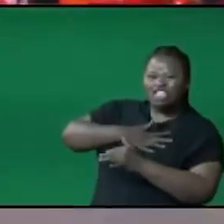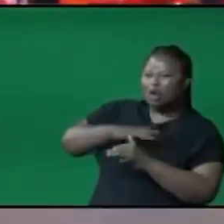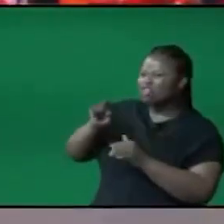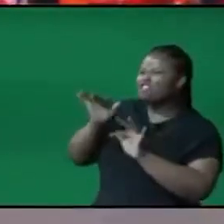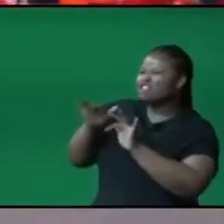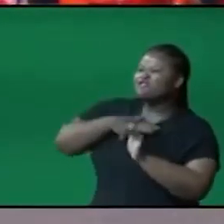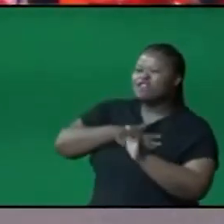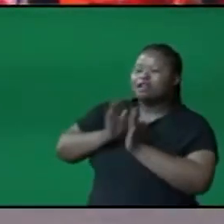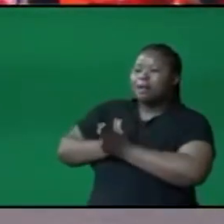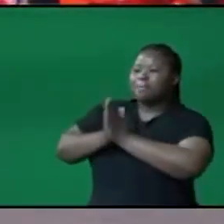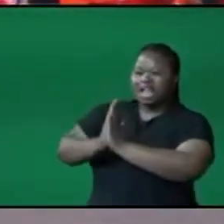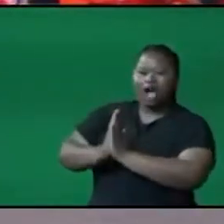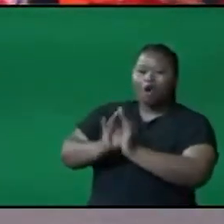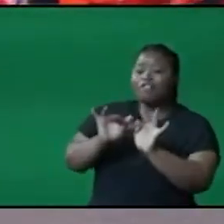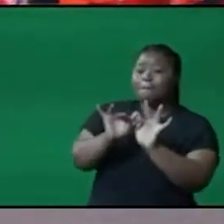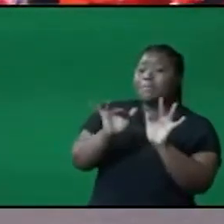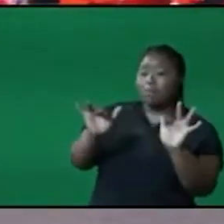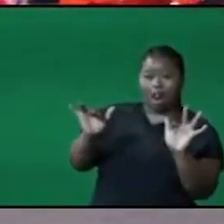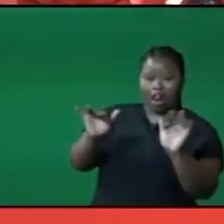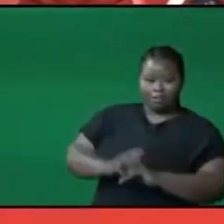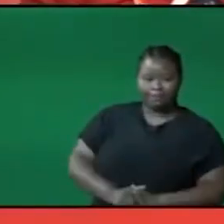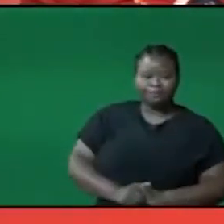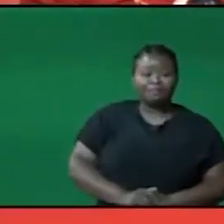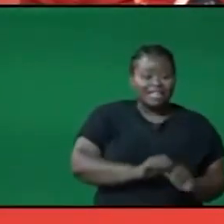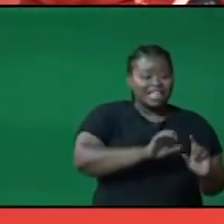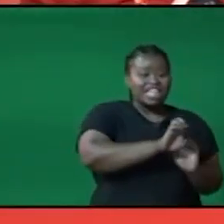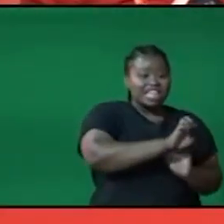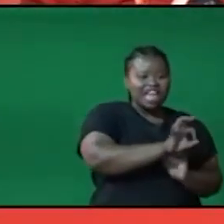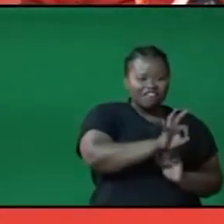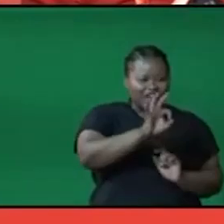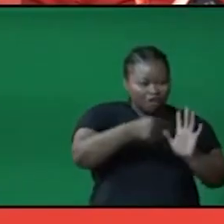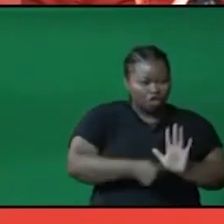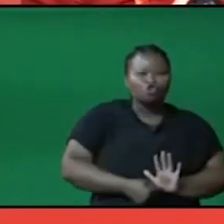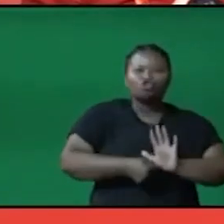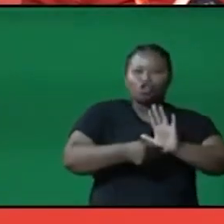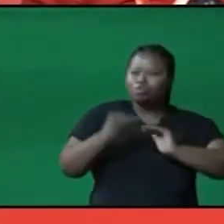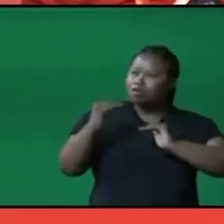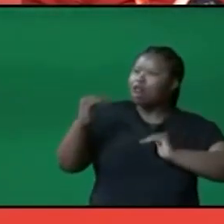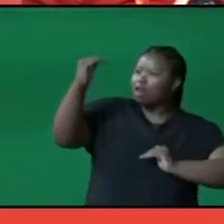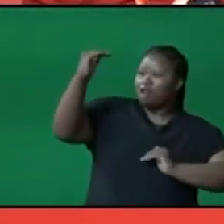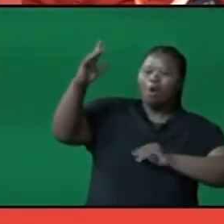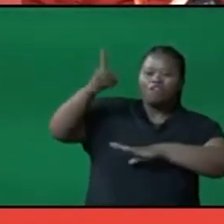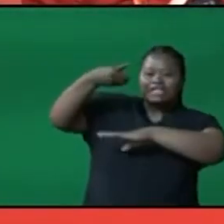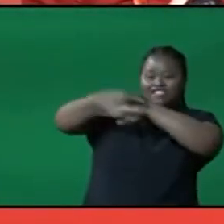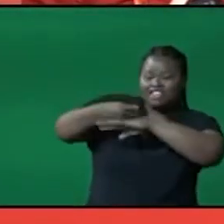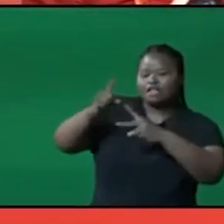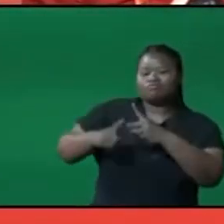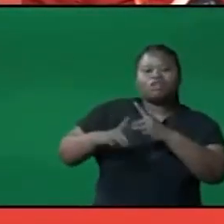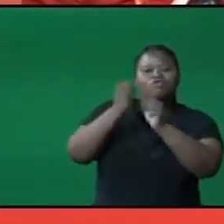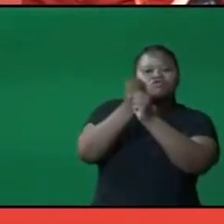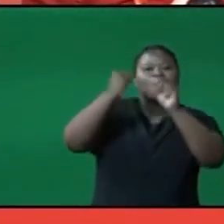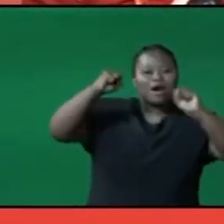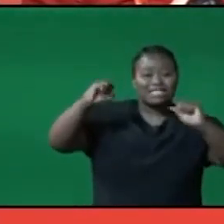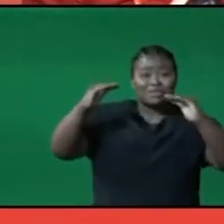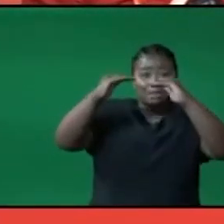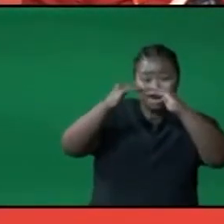wishes and prayers of the doomsayers. The EFF showed the highest level of discipline and democracy